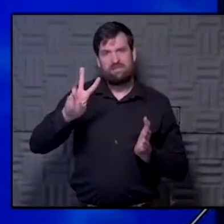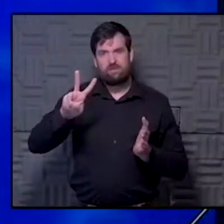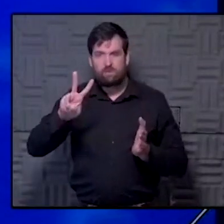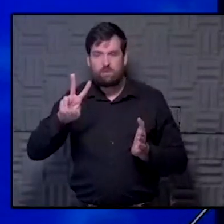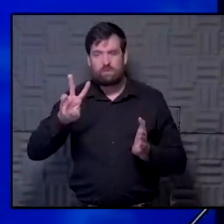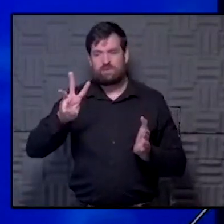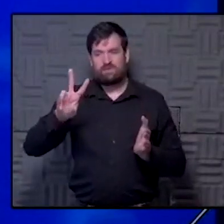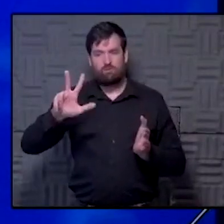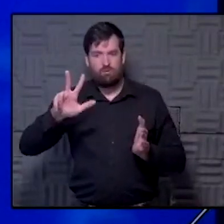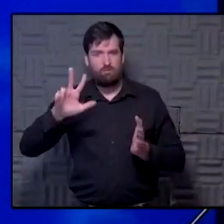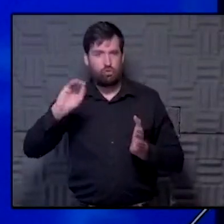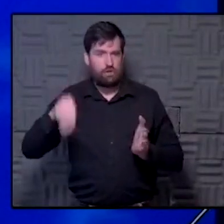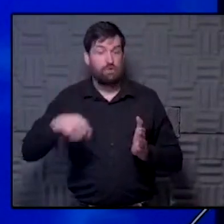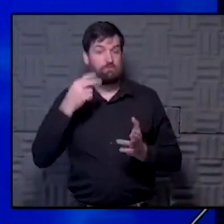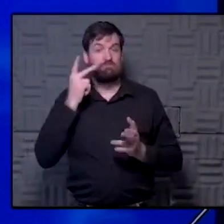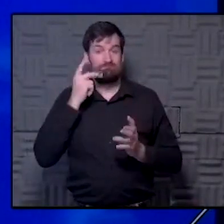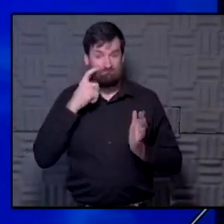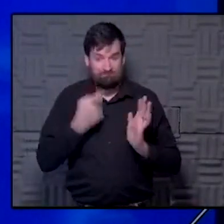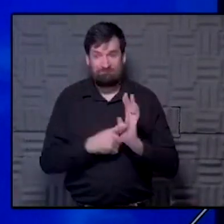we've seen that benefit.